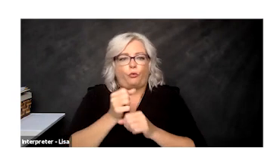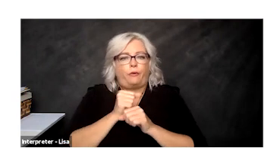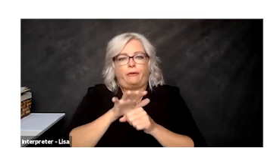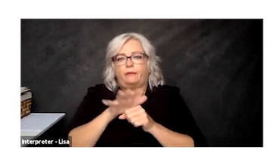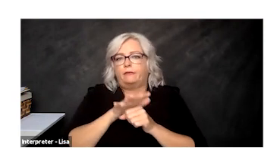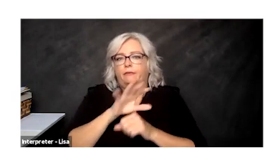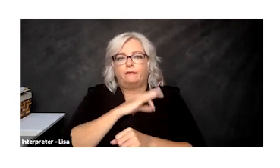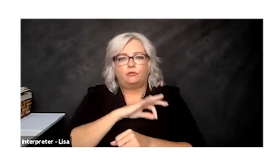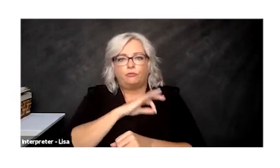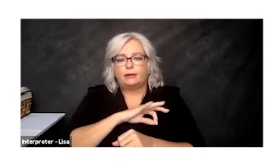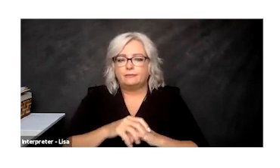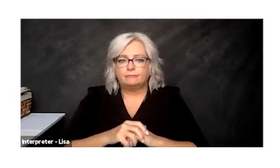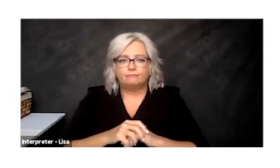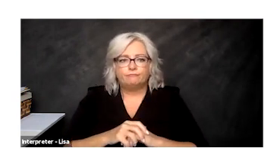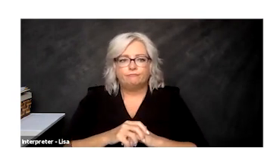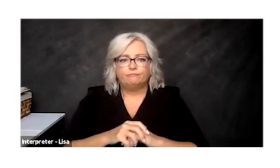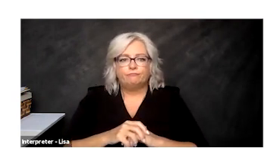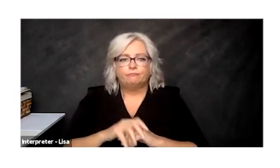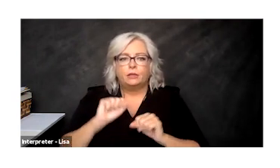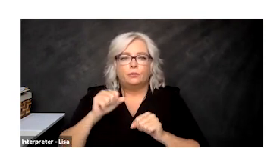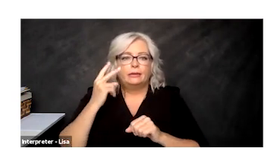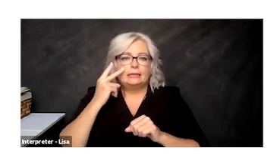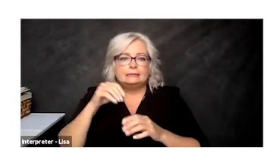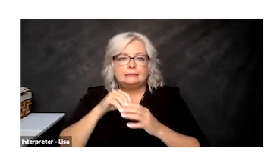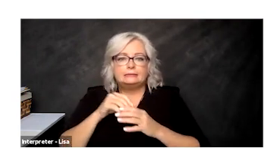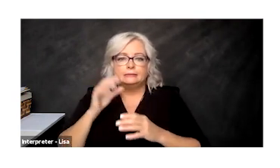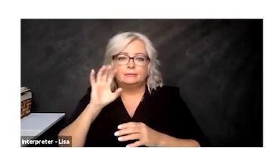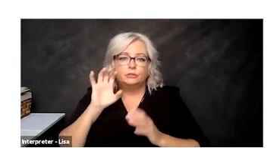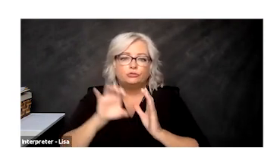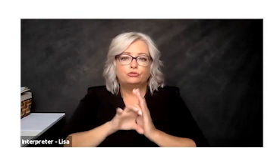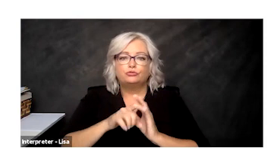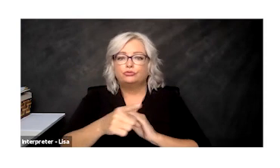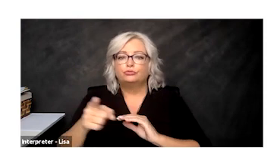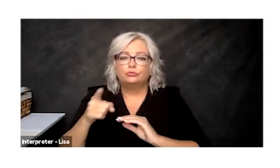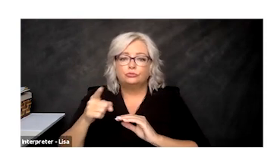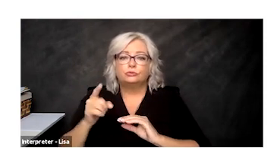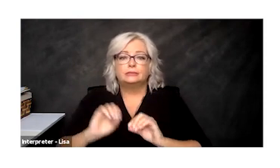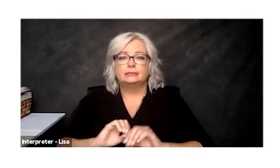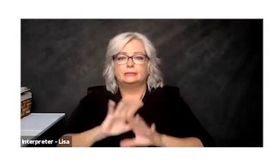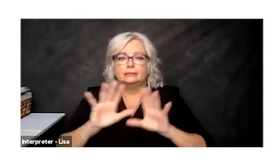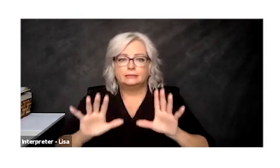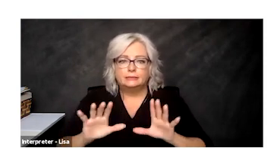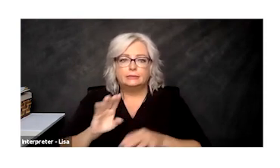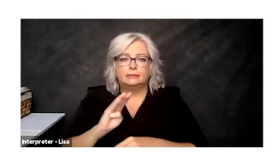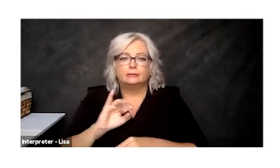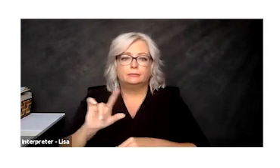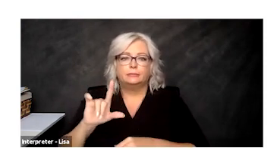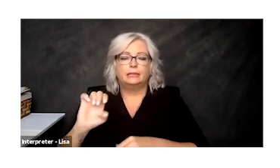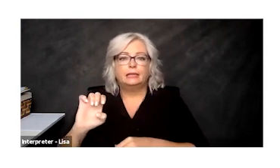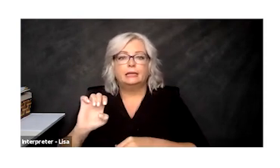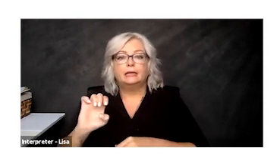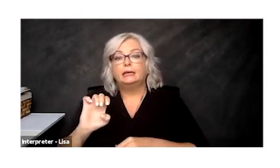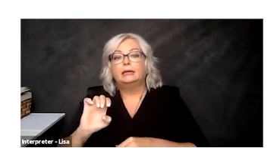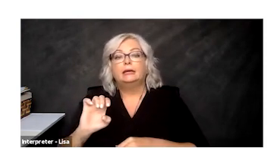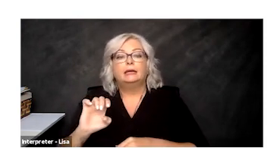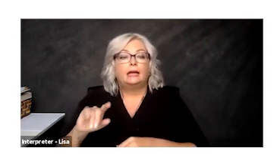experience of being Black. We can see in these images here that it's clear that Billie Eilish's look is inspired by female